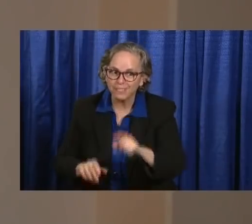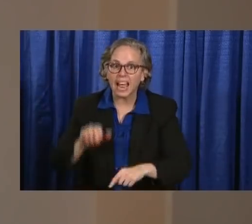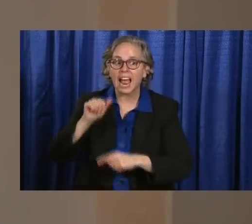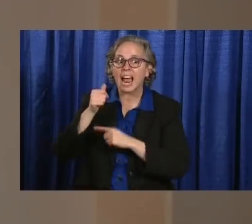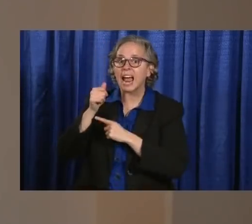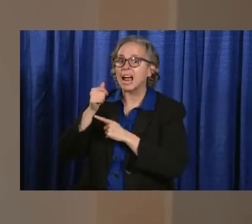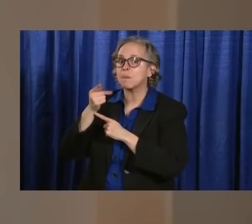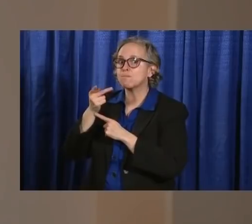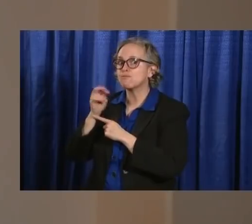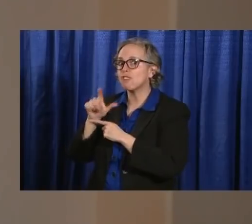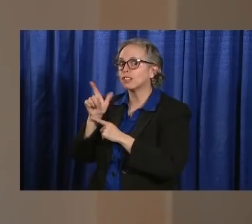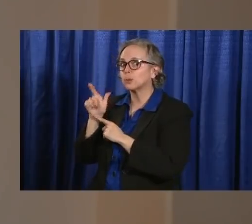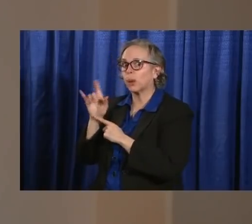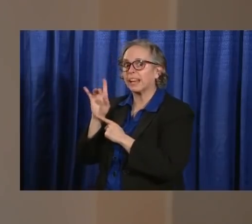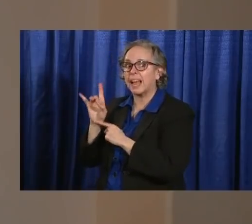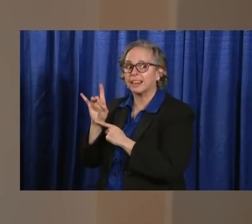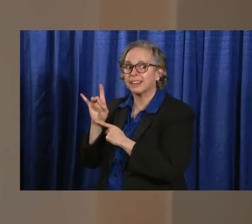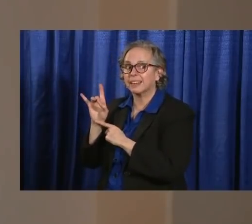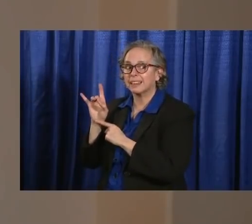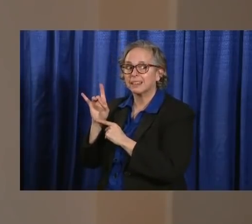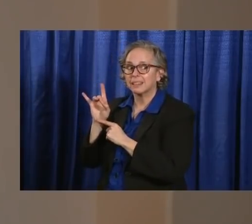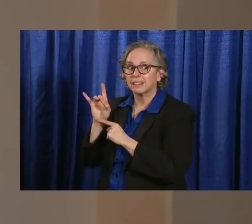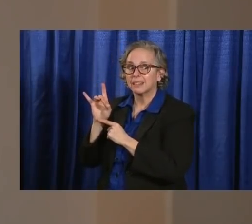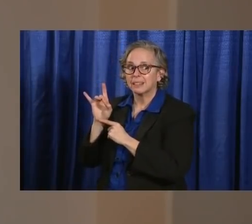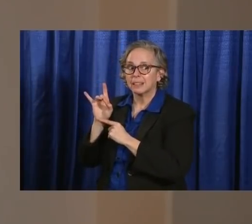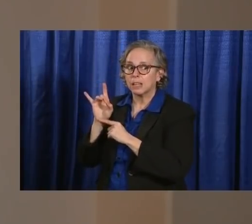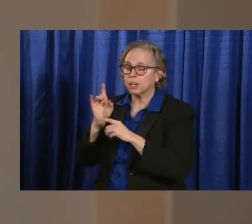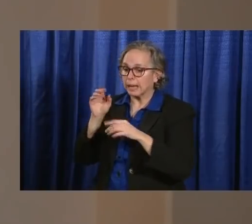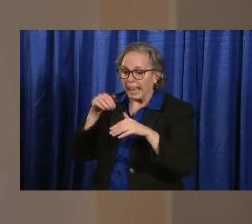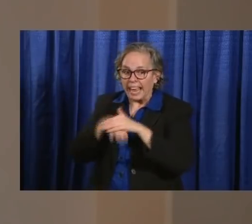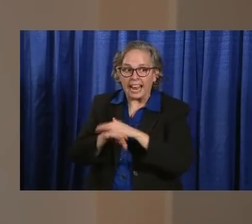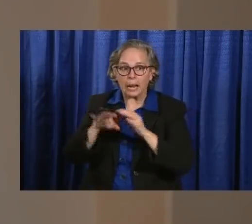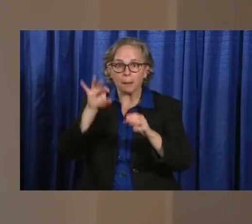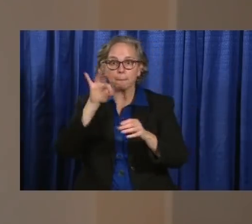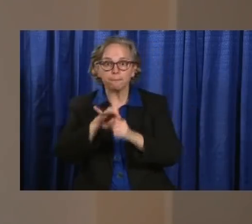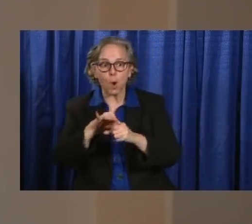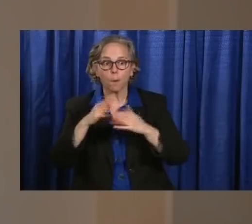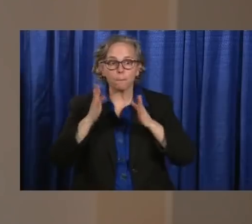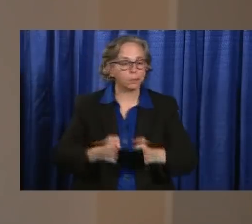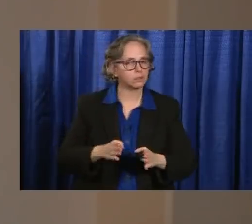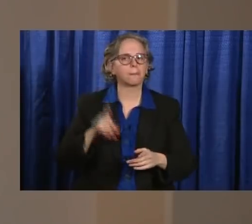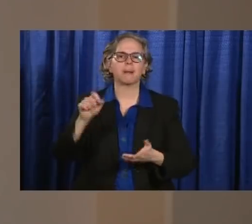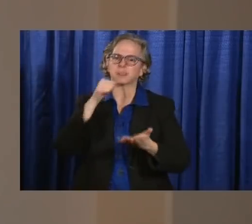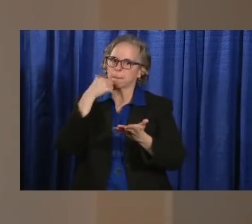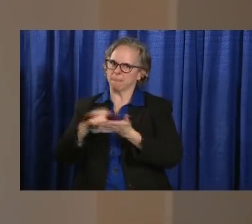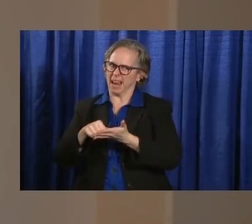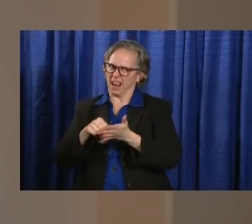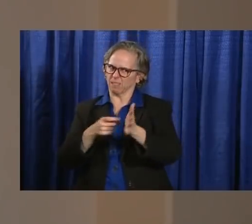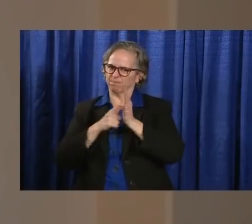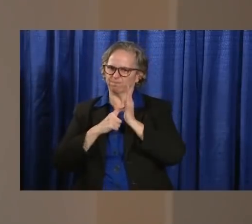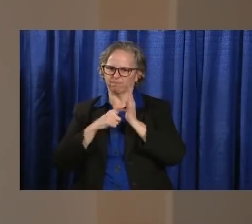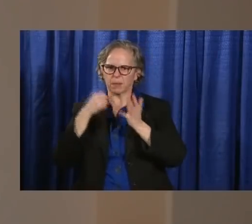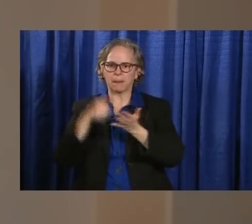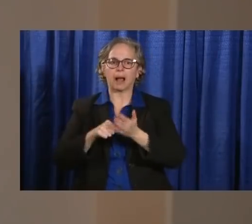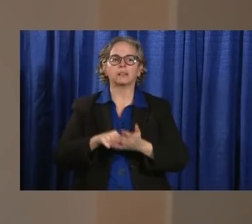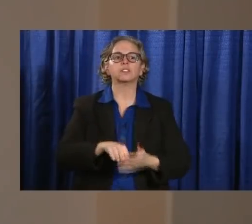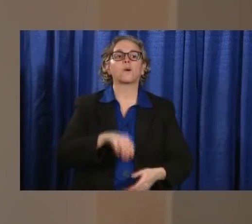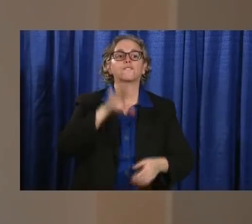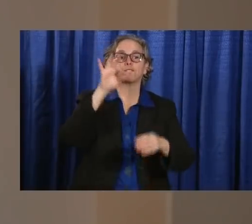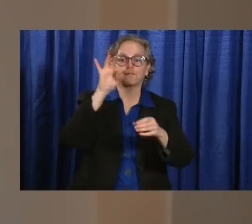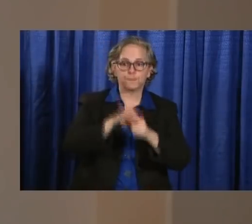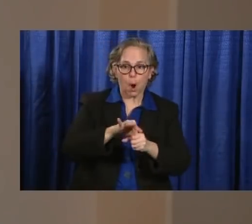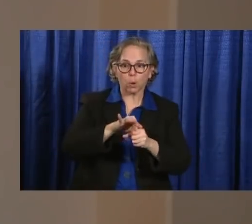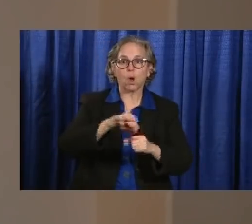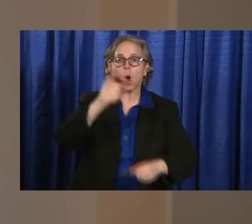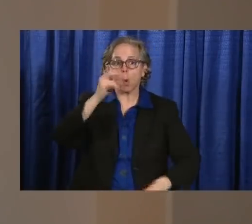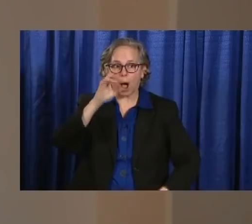have by mail voting, no in-person voting. You'll have to request an absentee ballot. You can do that at voteohio.gov or by calling